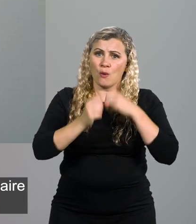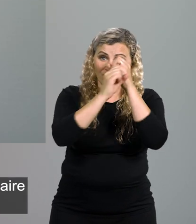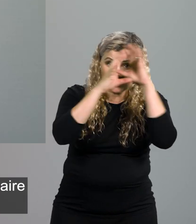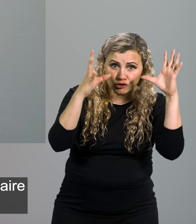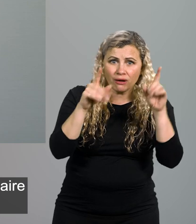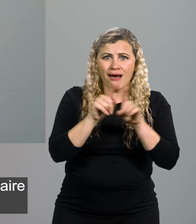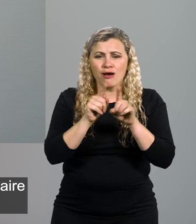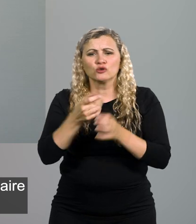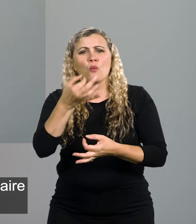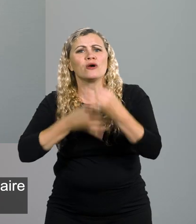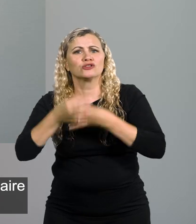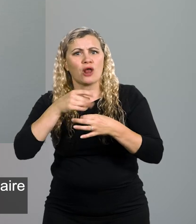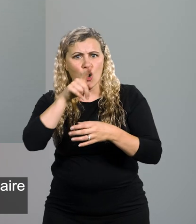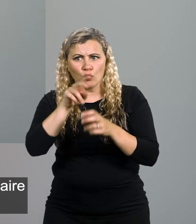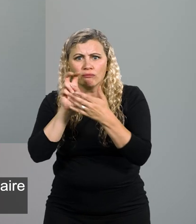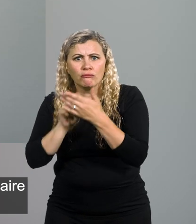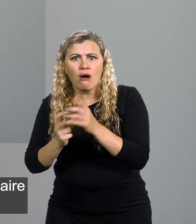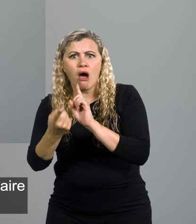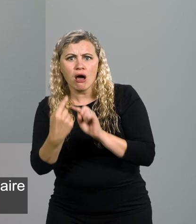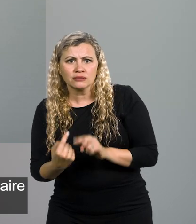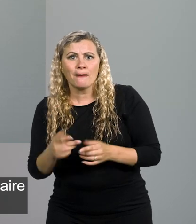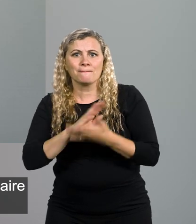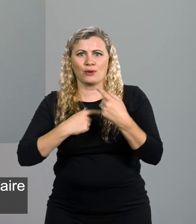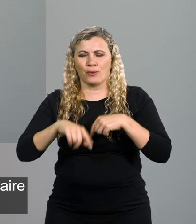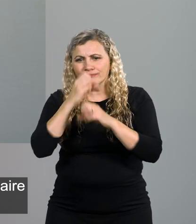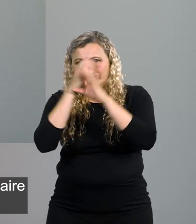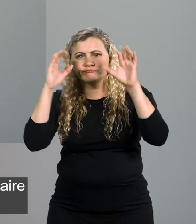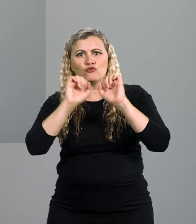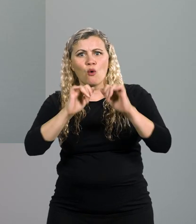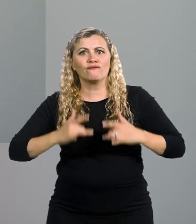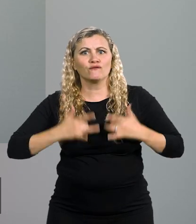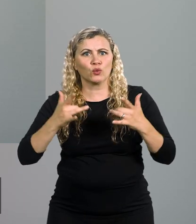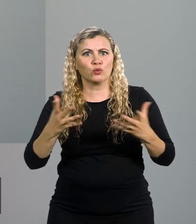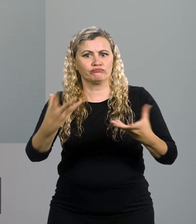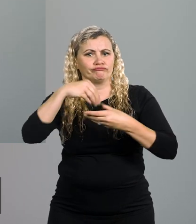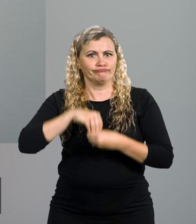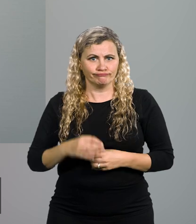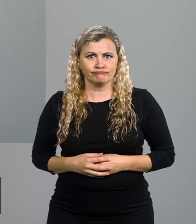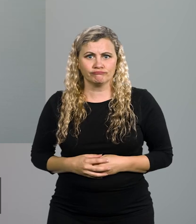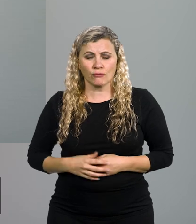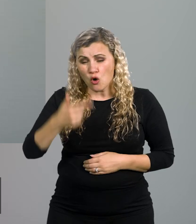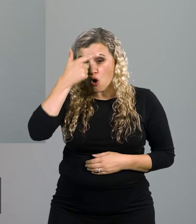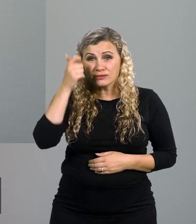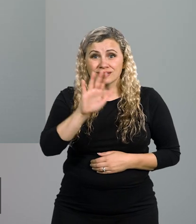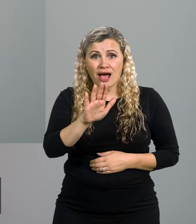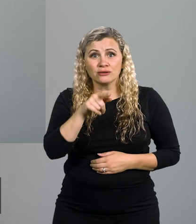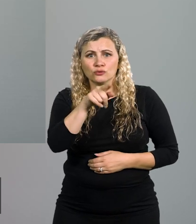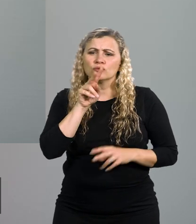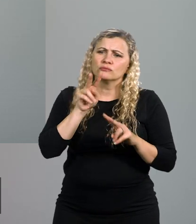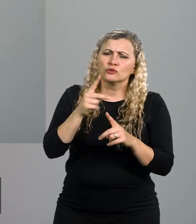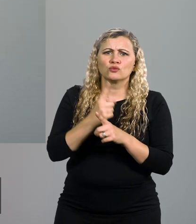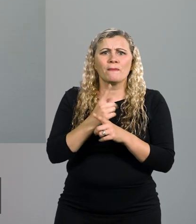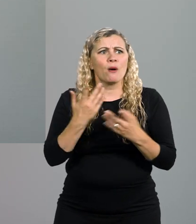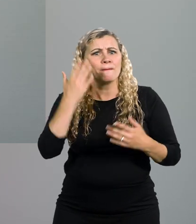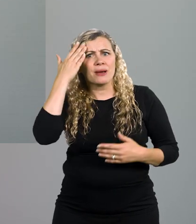and please complete the questionnaire so that we can capture your views I understand that sometimes just talking